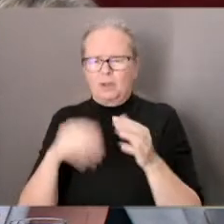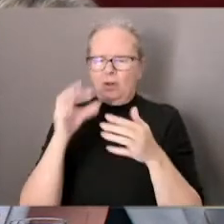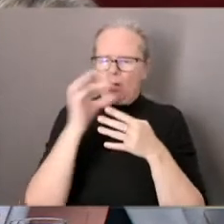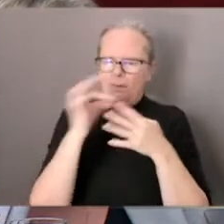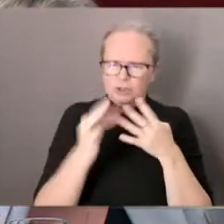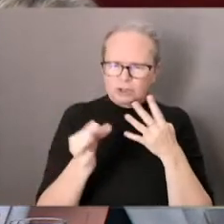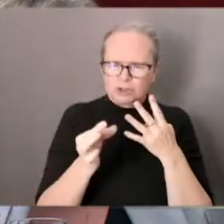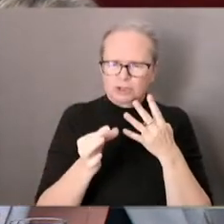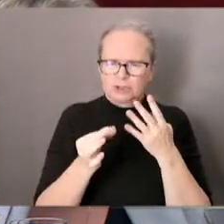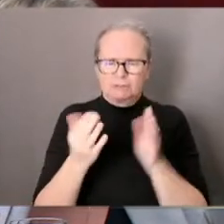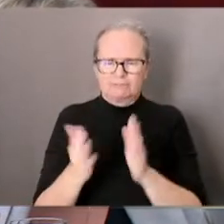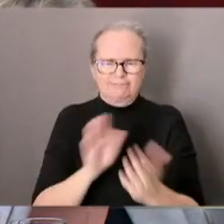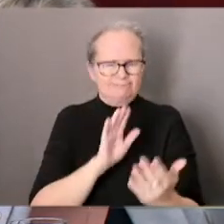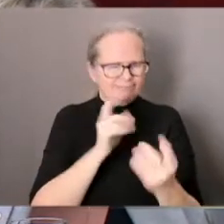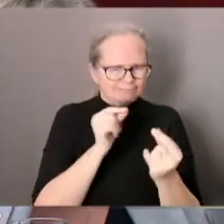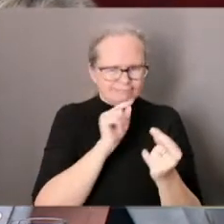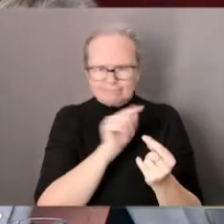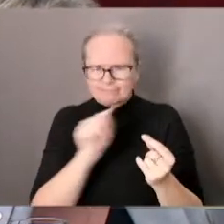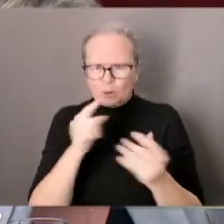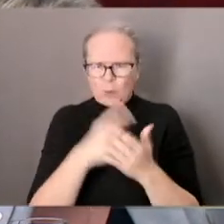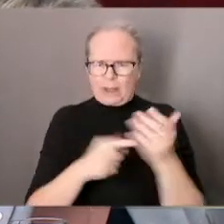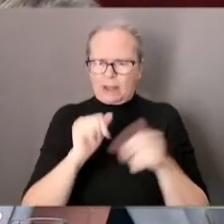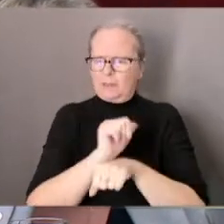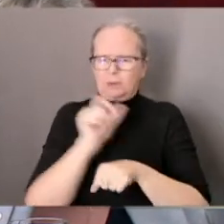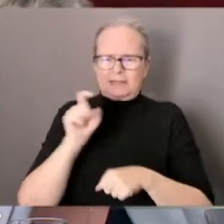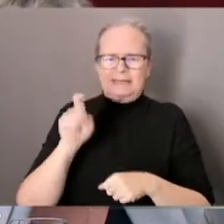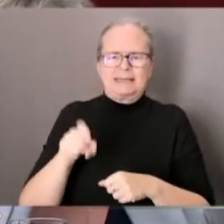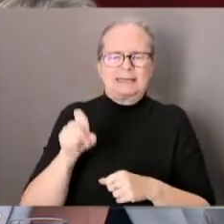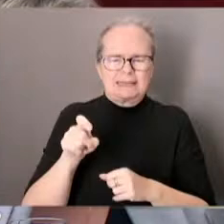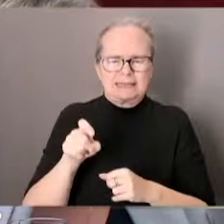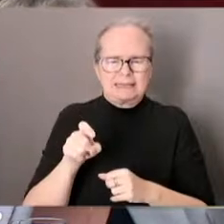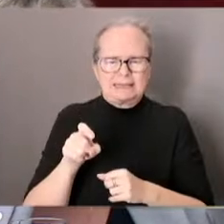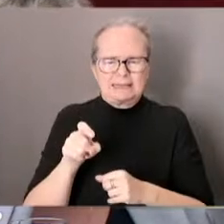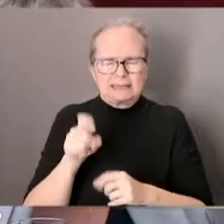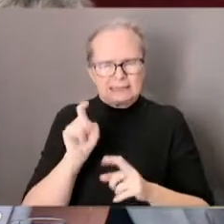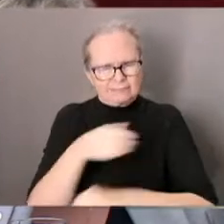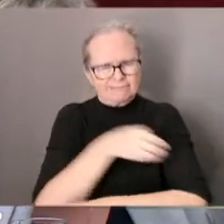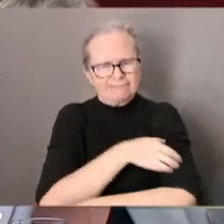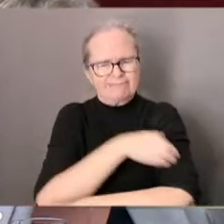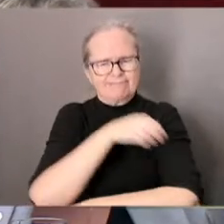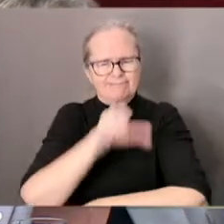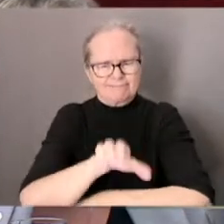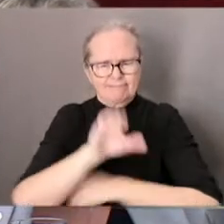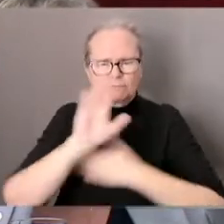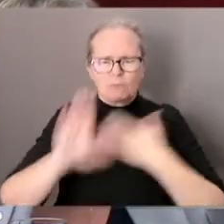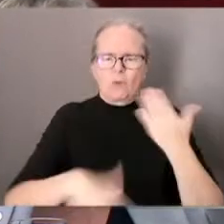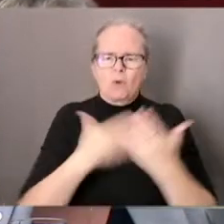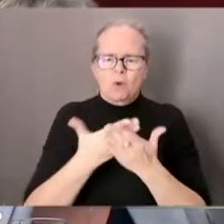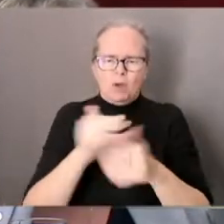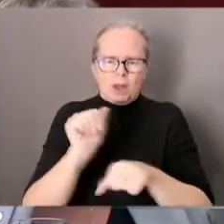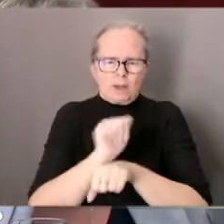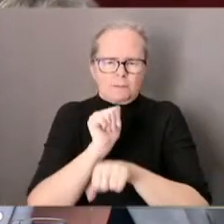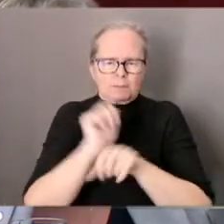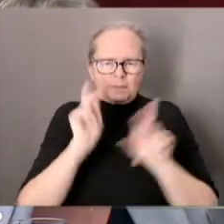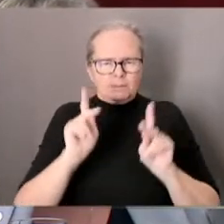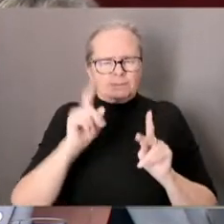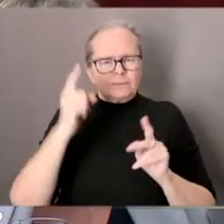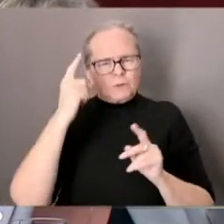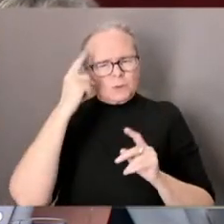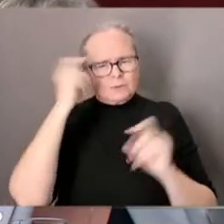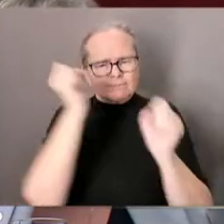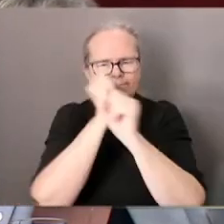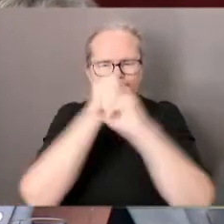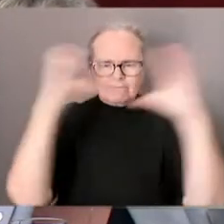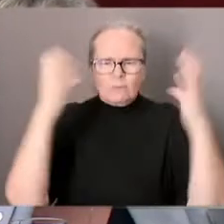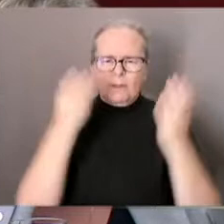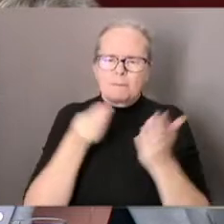towards empowering all algorithms to Aspire to a dream home at each stage of life whether that be the comfort of a safe warm and welcoming roof